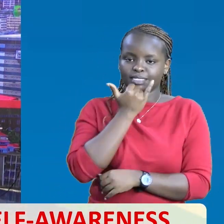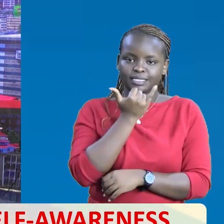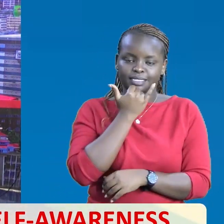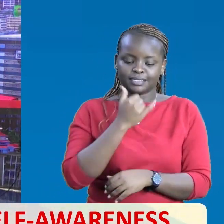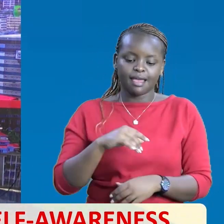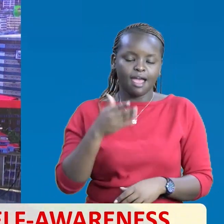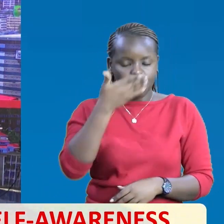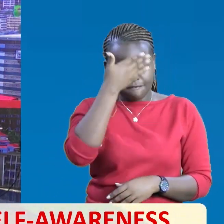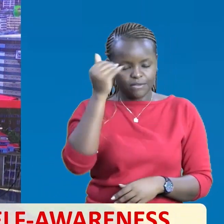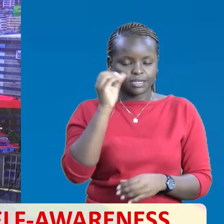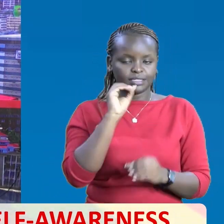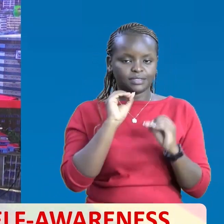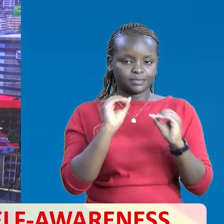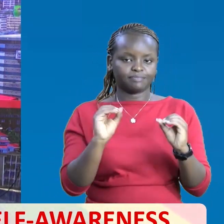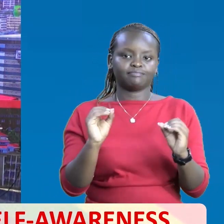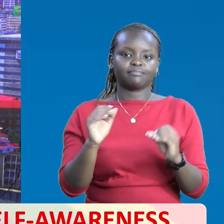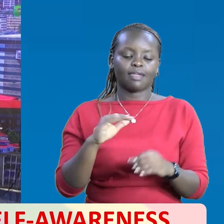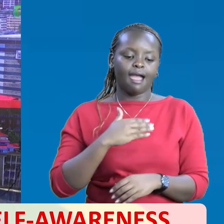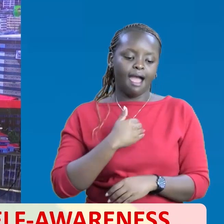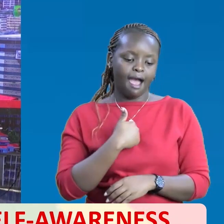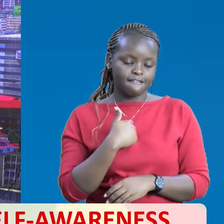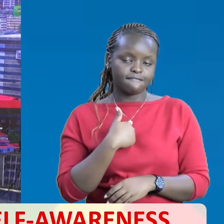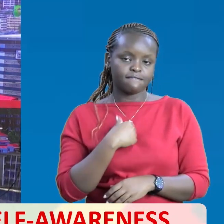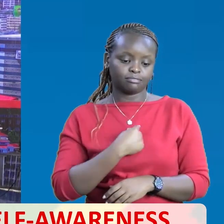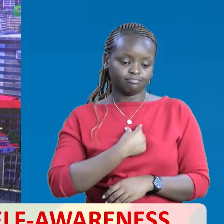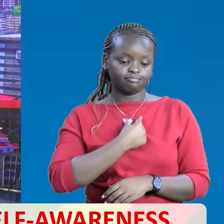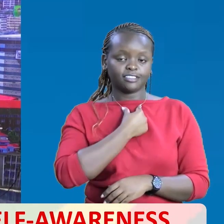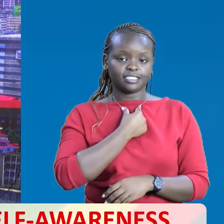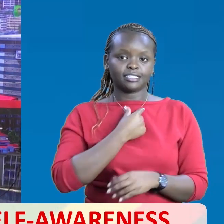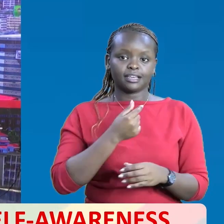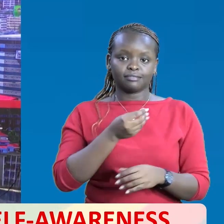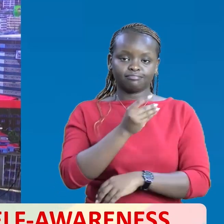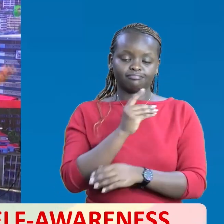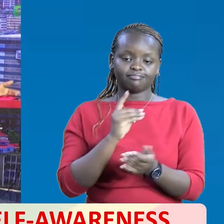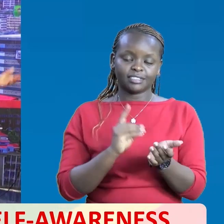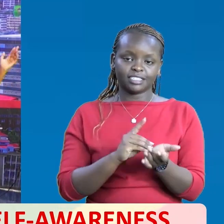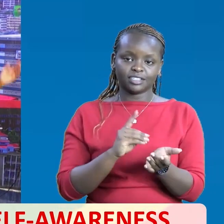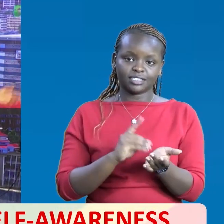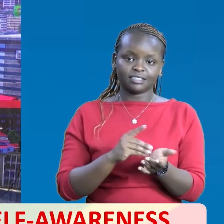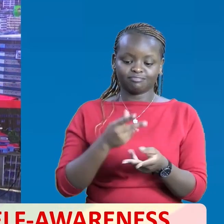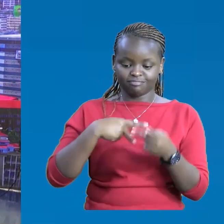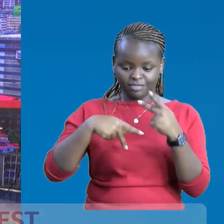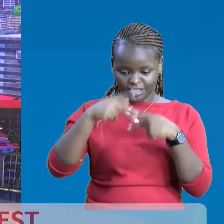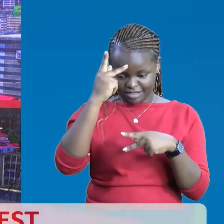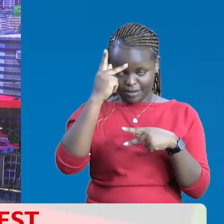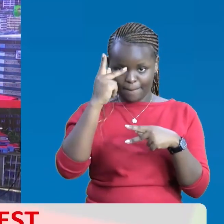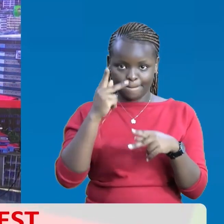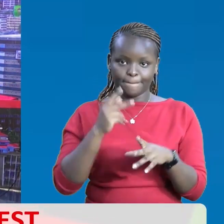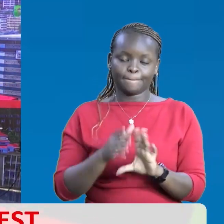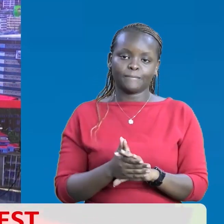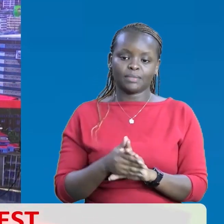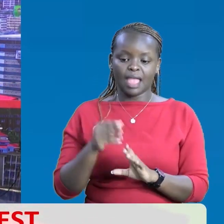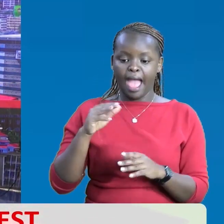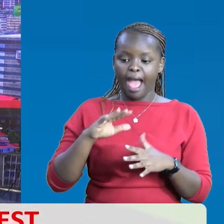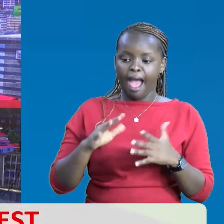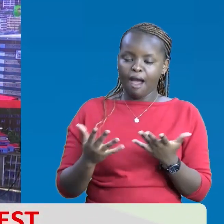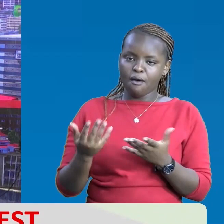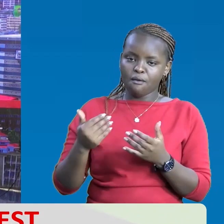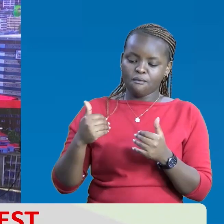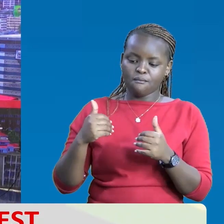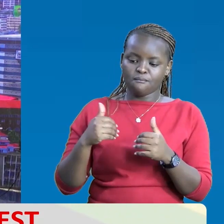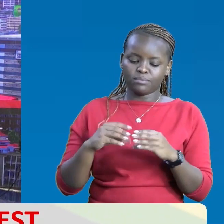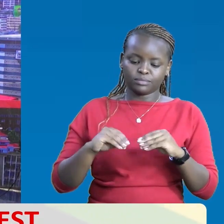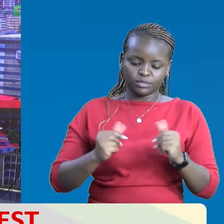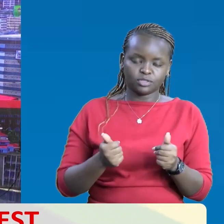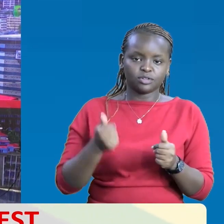here. He is a professional, atakuwa anatuambia from a therapist perspective how to deal with mental health issues and how to